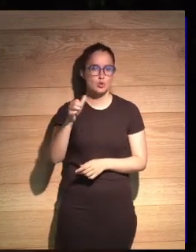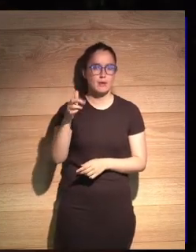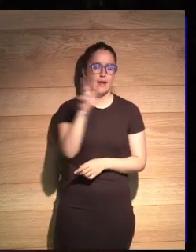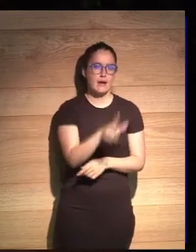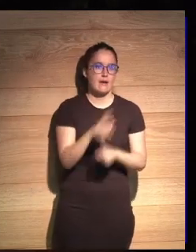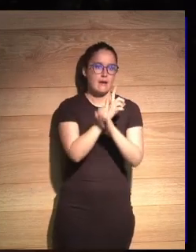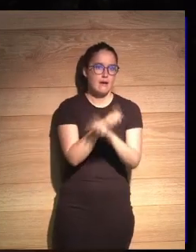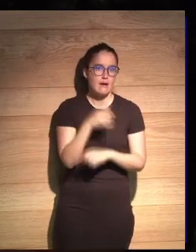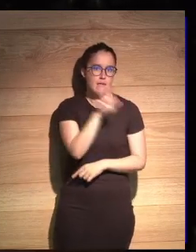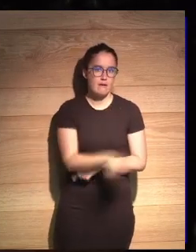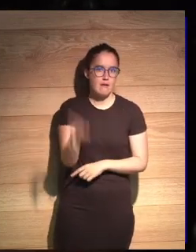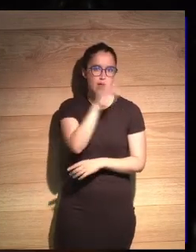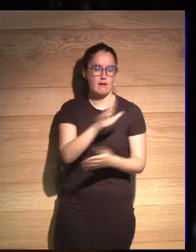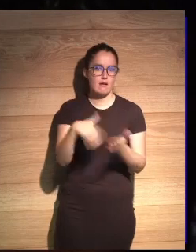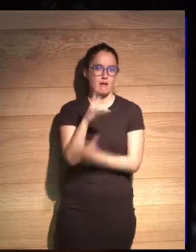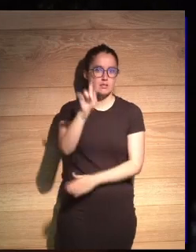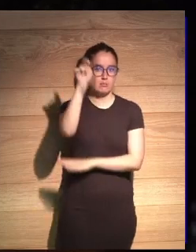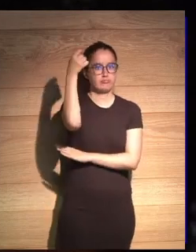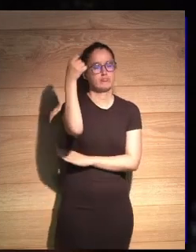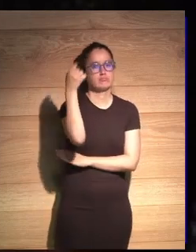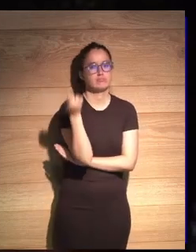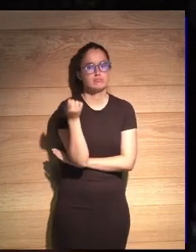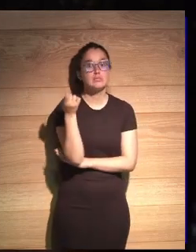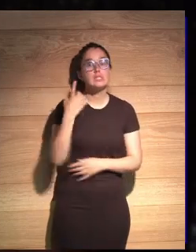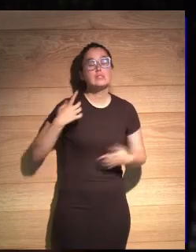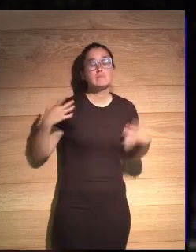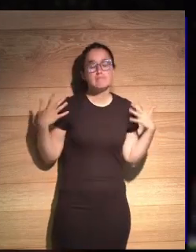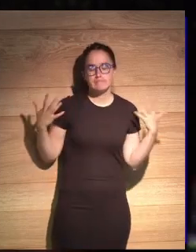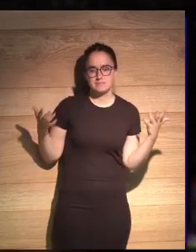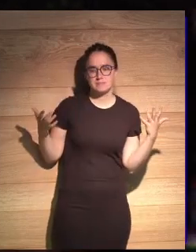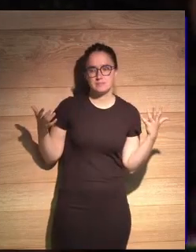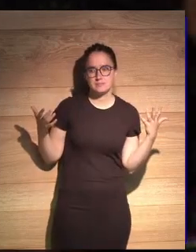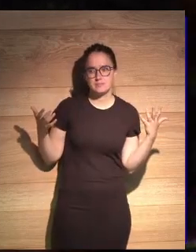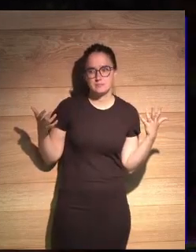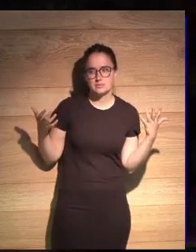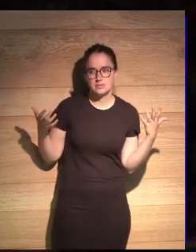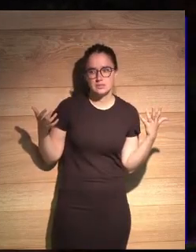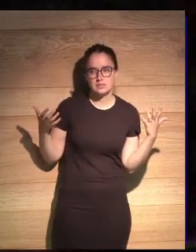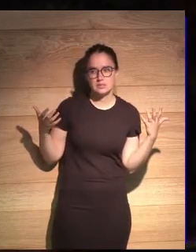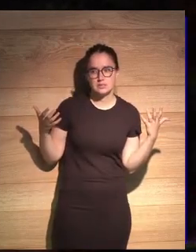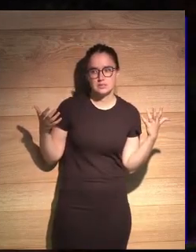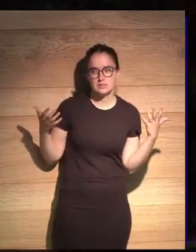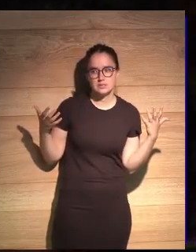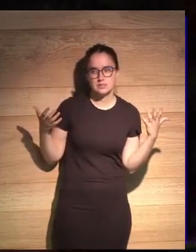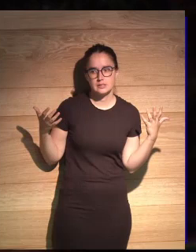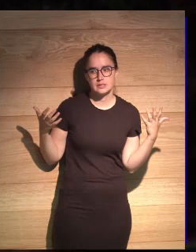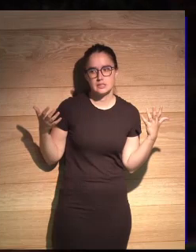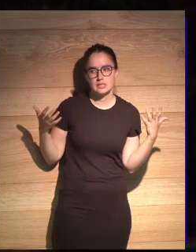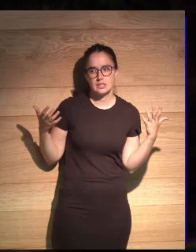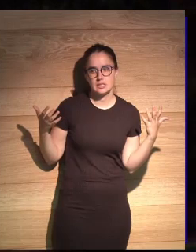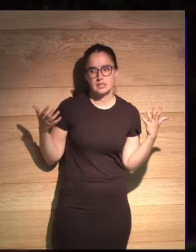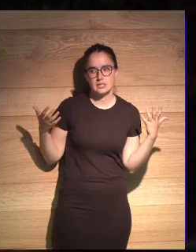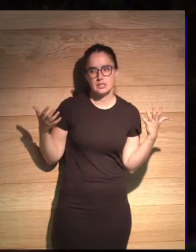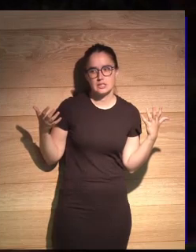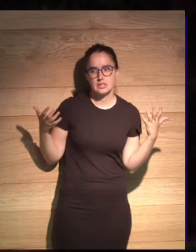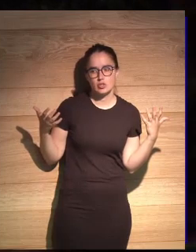You've talked about repeating again and again one thing until you manage